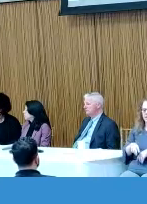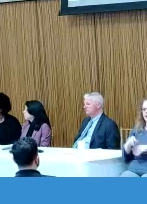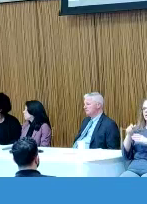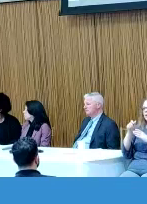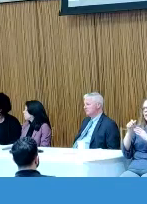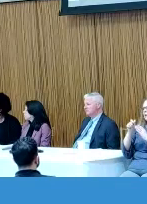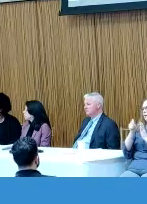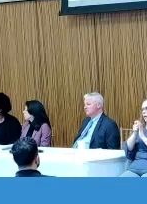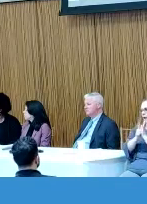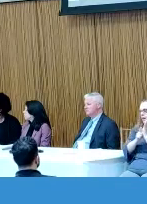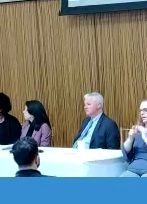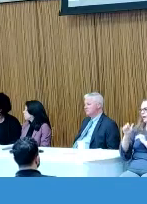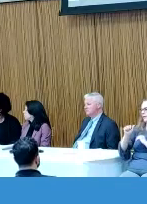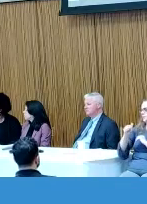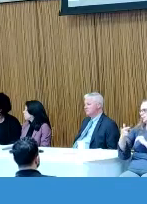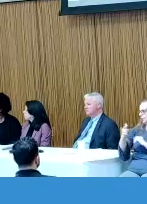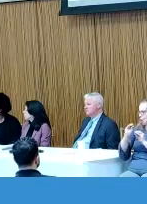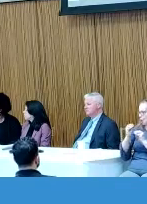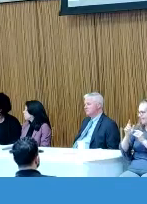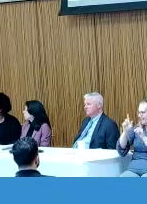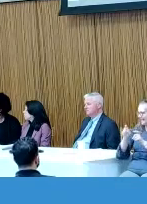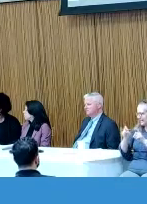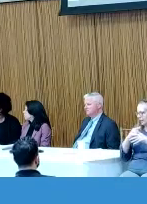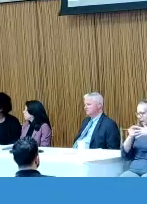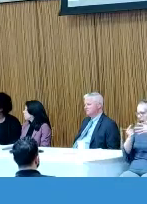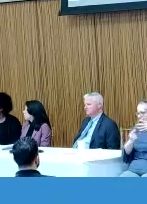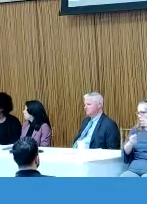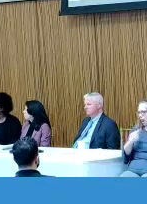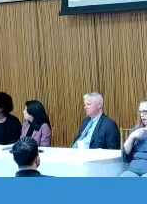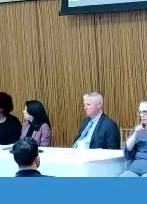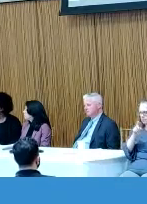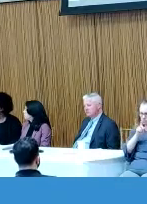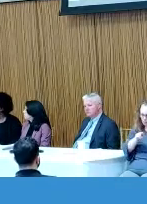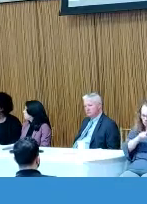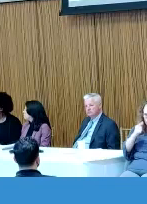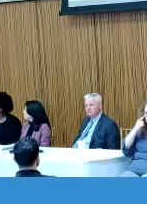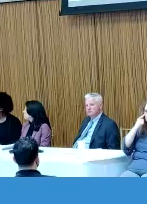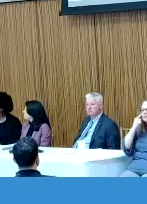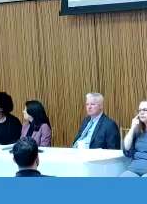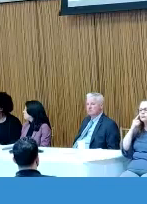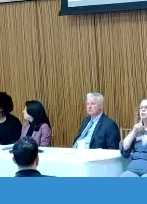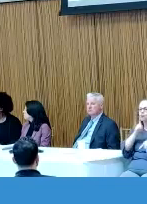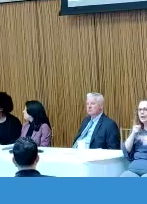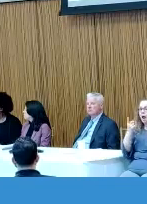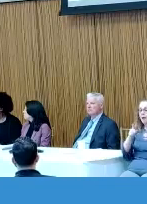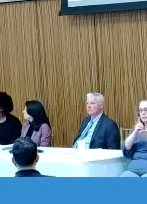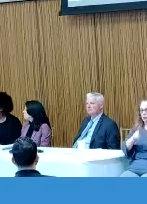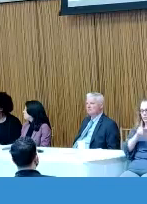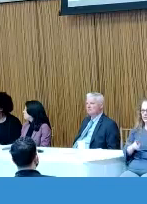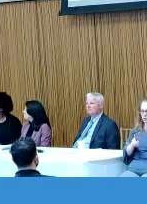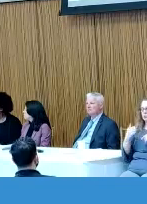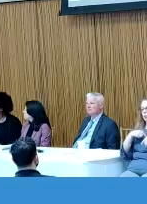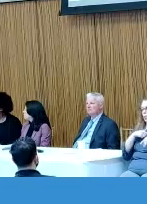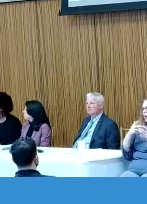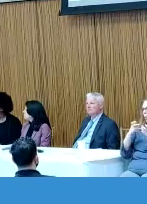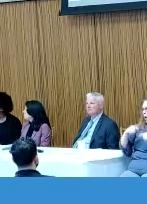appreciate the self testing that was referred to earlier so we really want to help you get